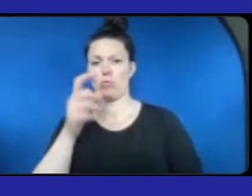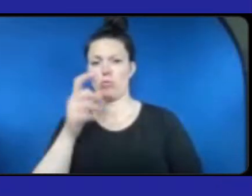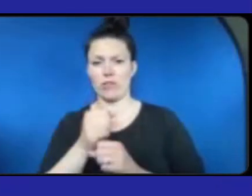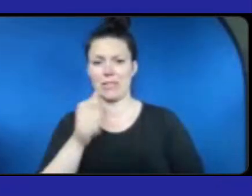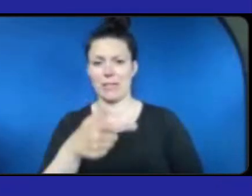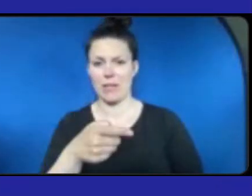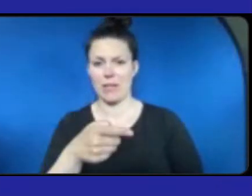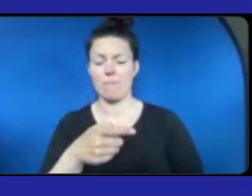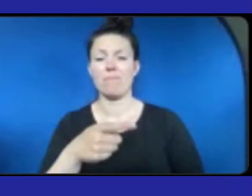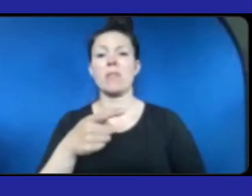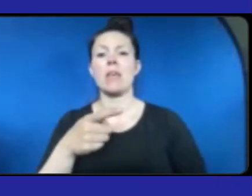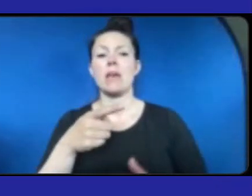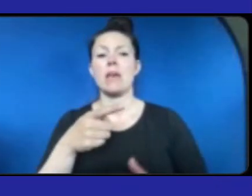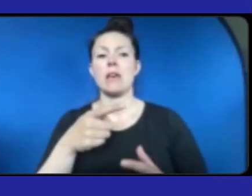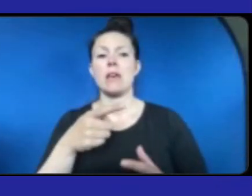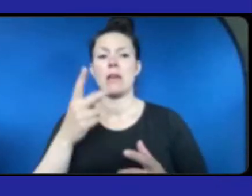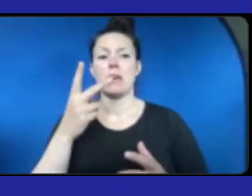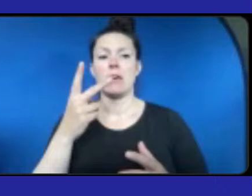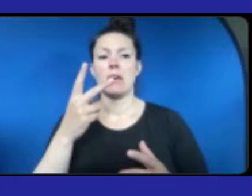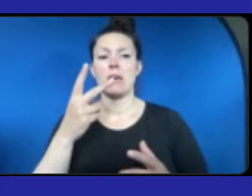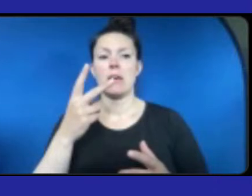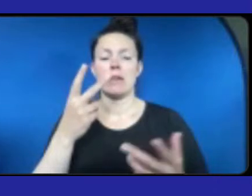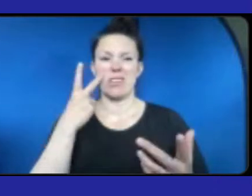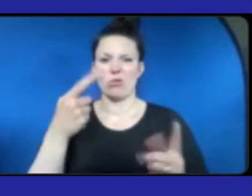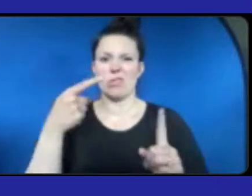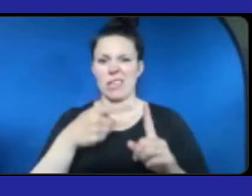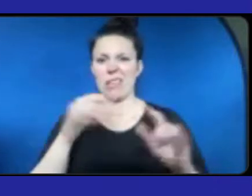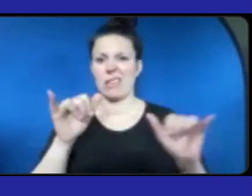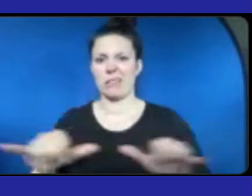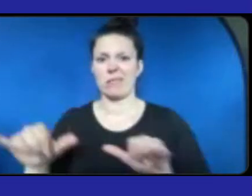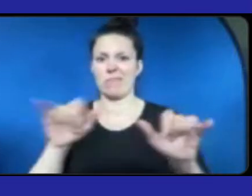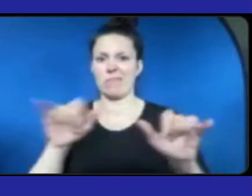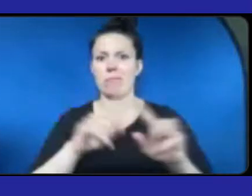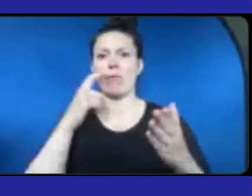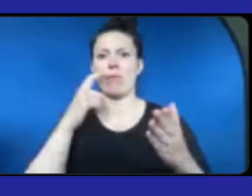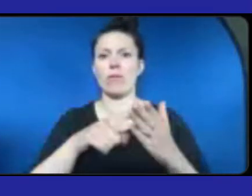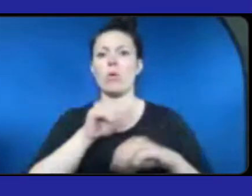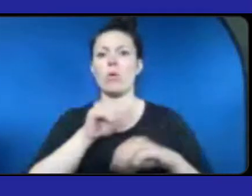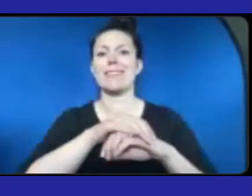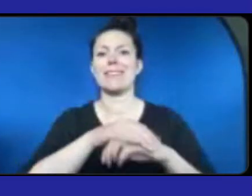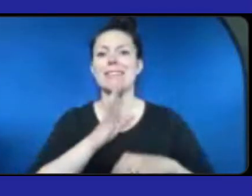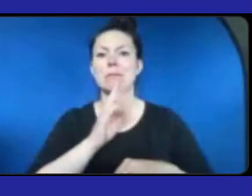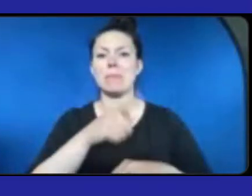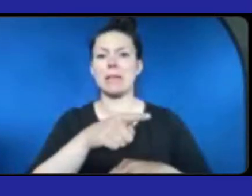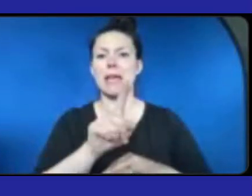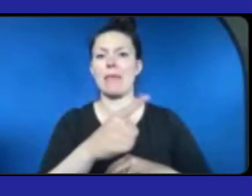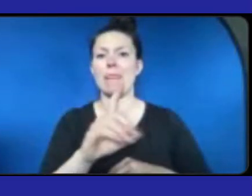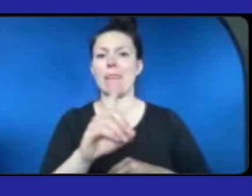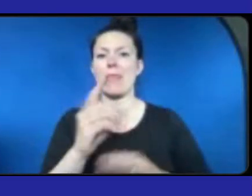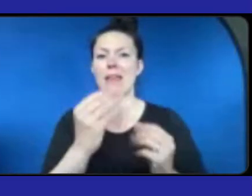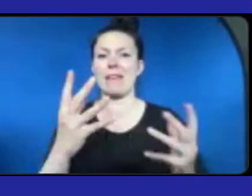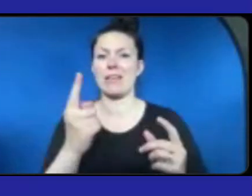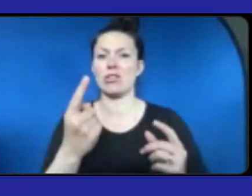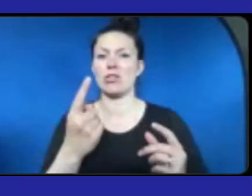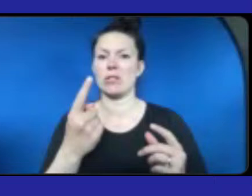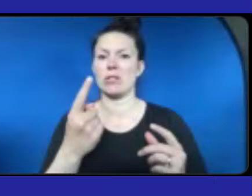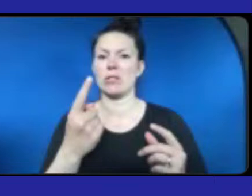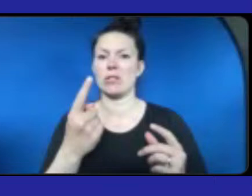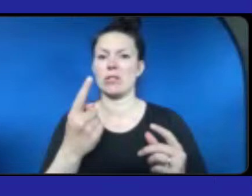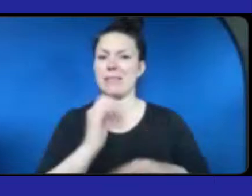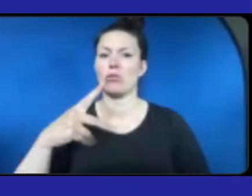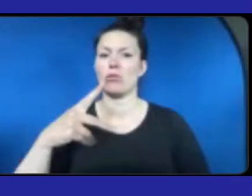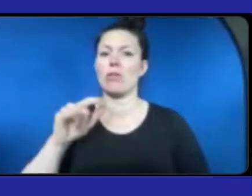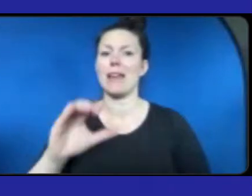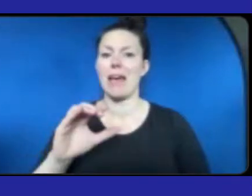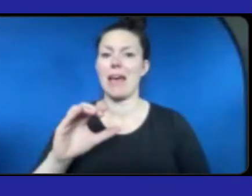and you'll find this probably across the board, is that data is only as good as our EPIC data for patients' preferred